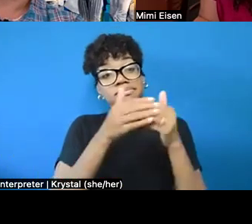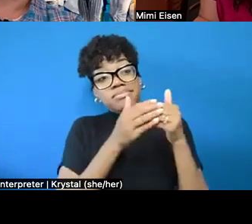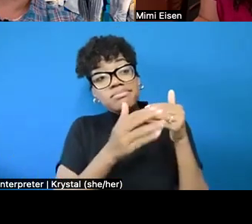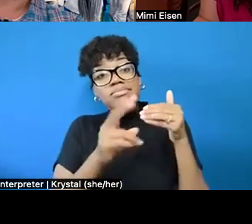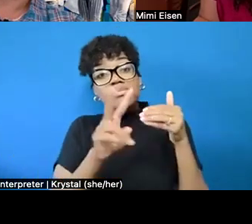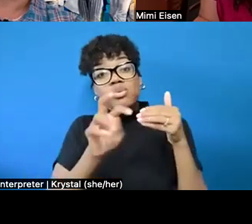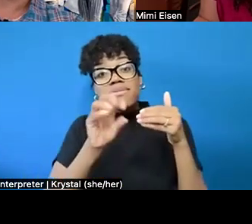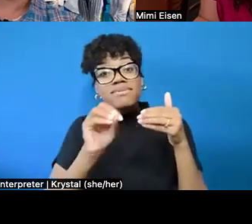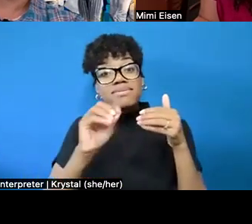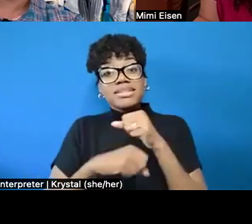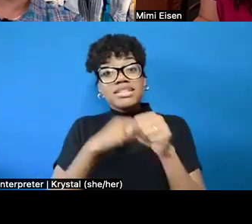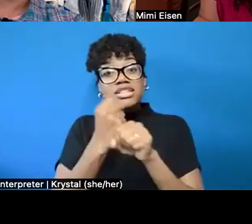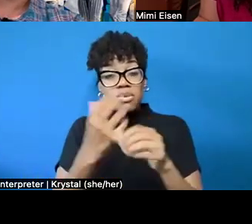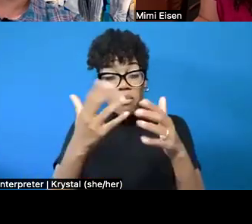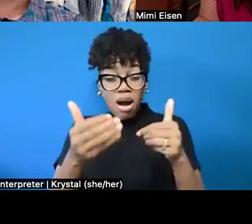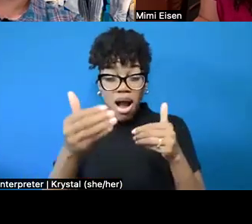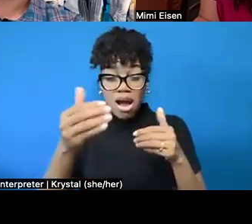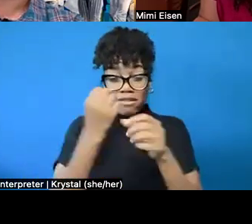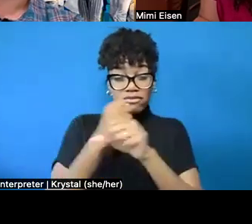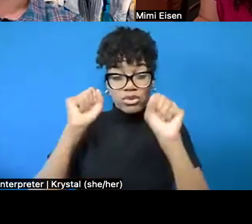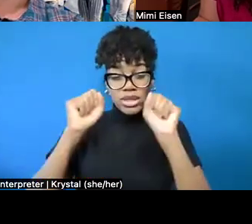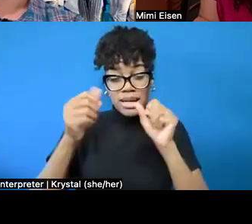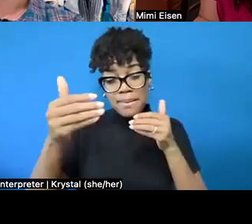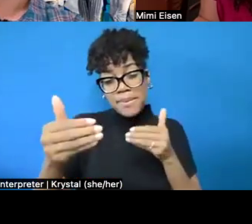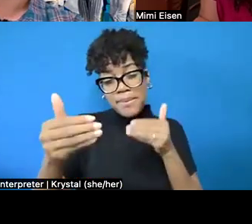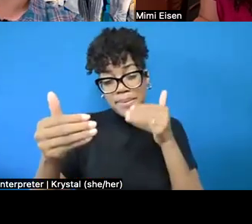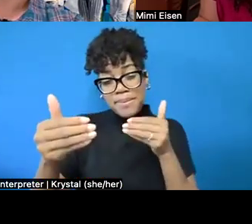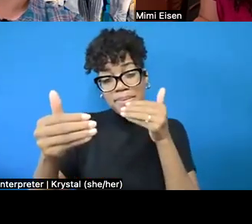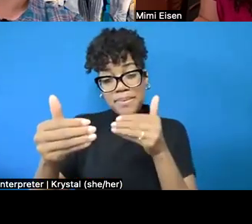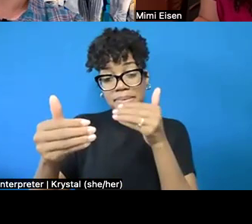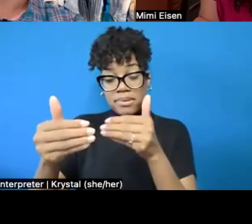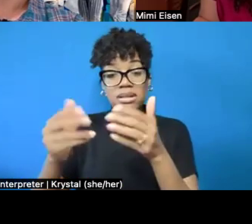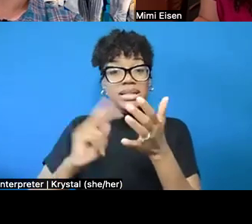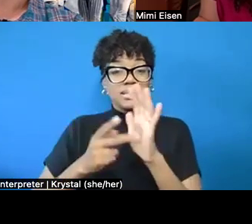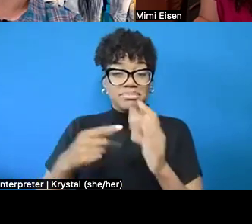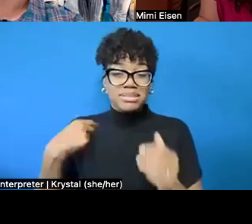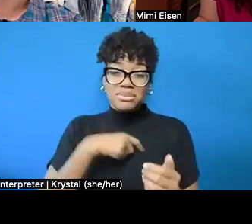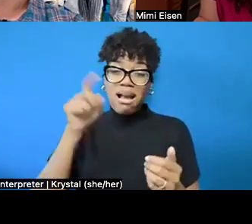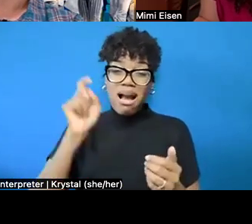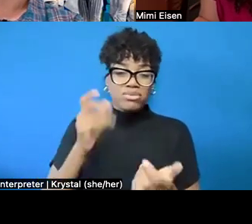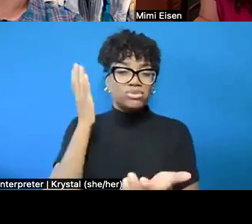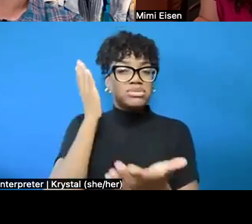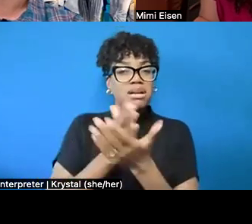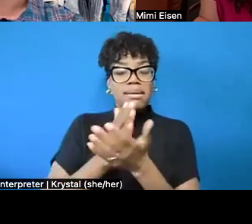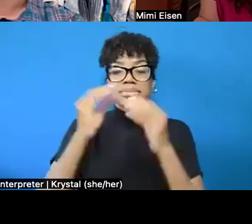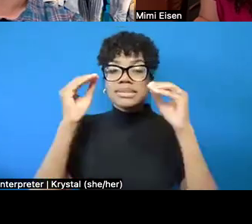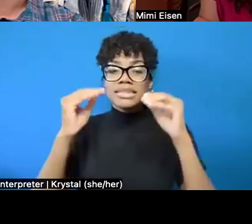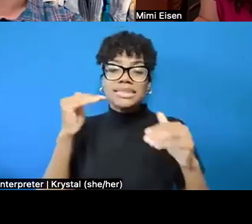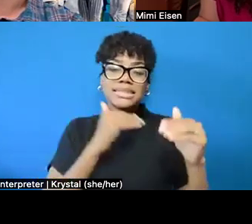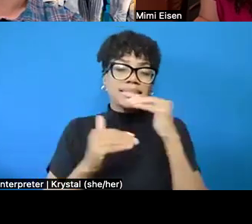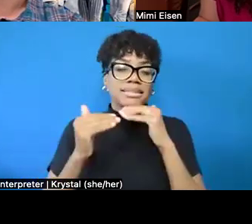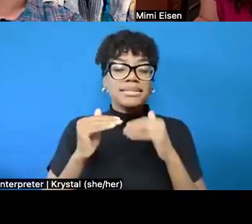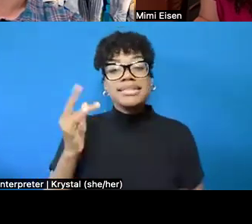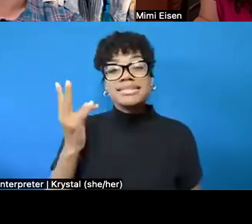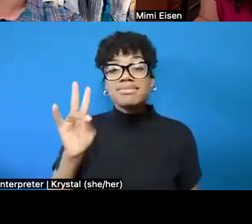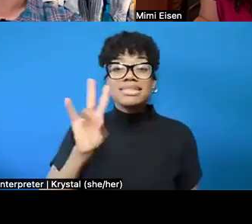us closer to freedom than the last 250 years, we have to stop teaching 1776 as the